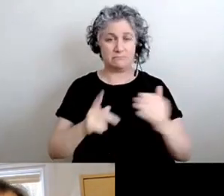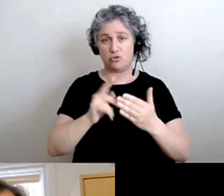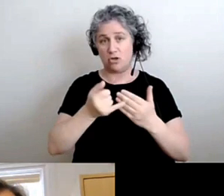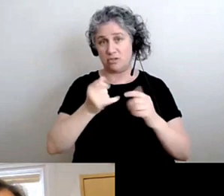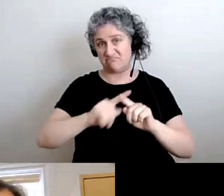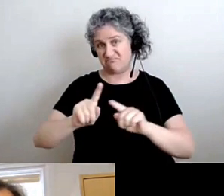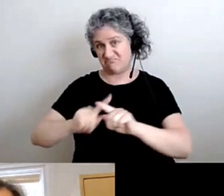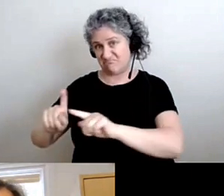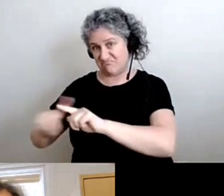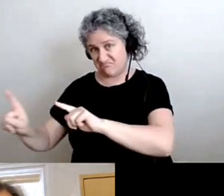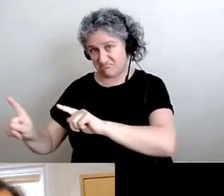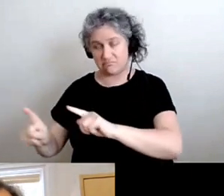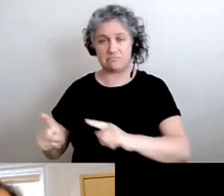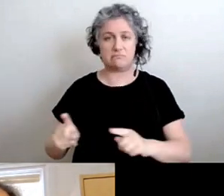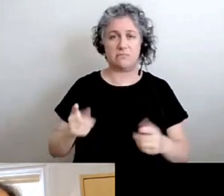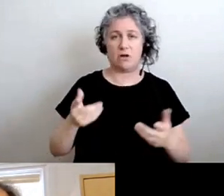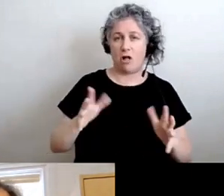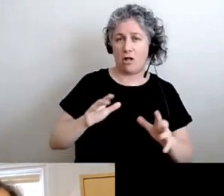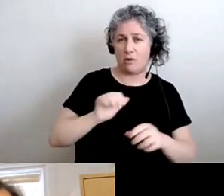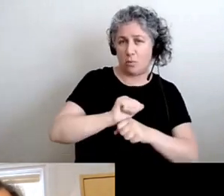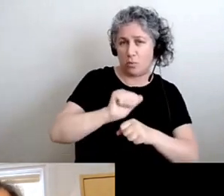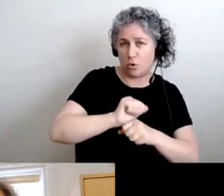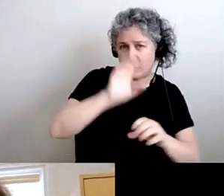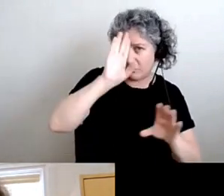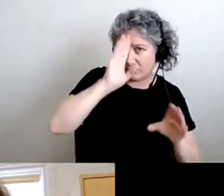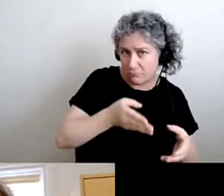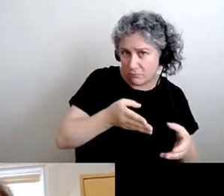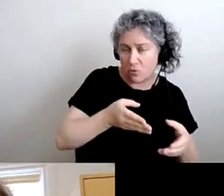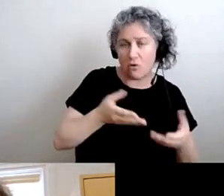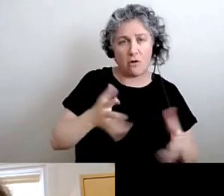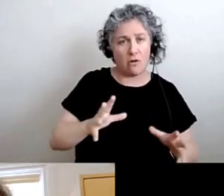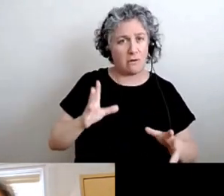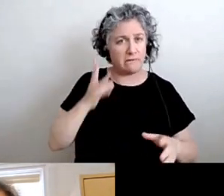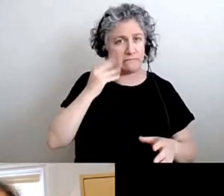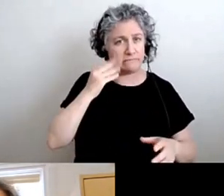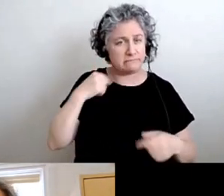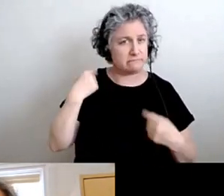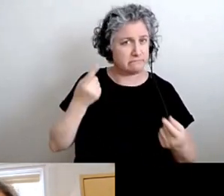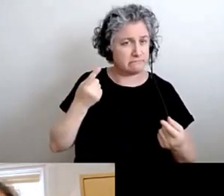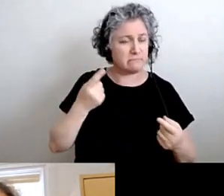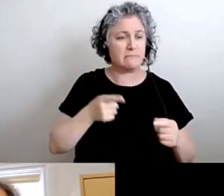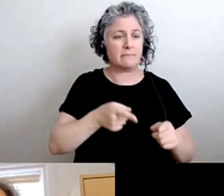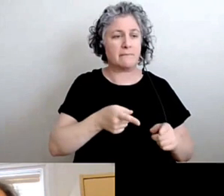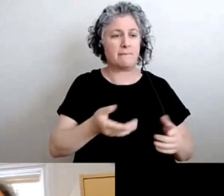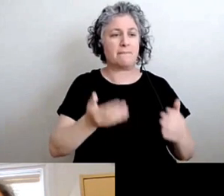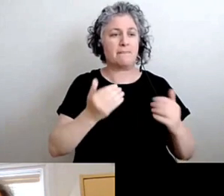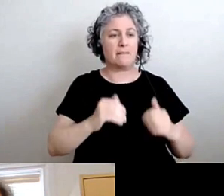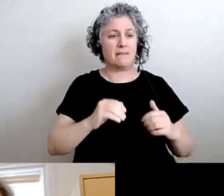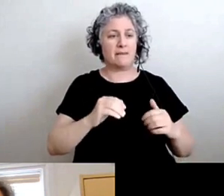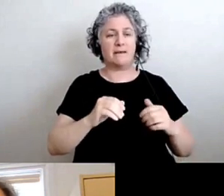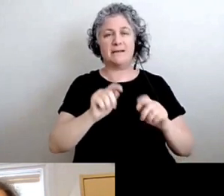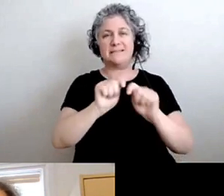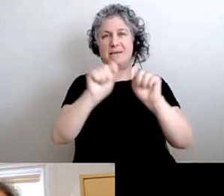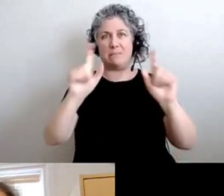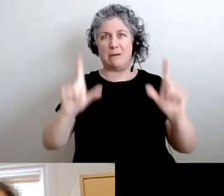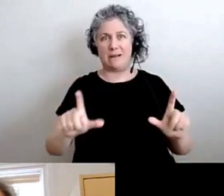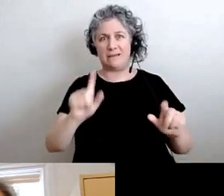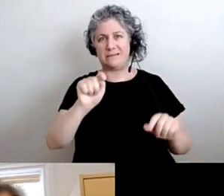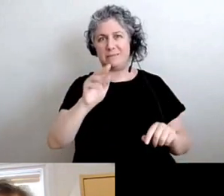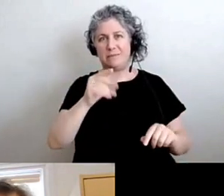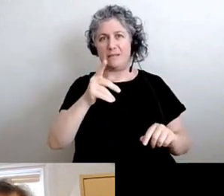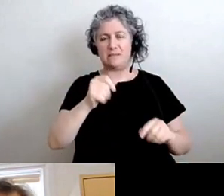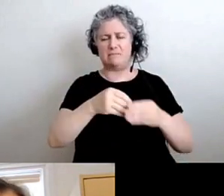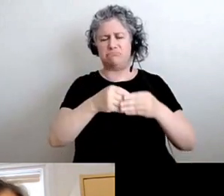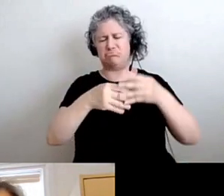Projects, something that you're already working on or have already done. Templates, which Canva has millions of. Brand